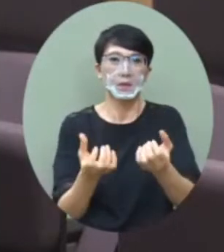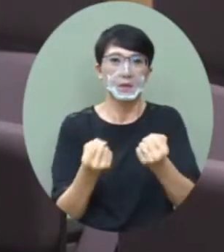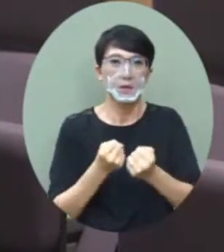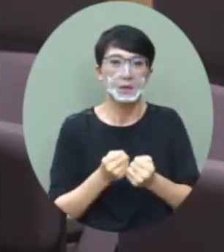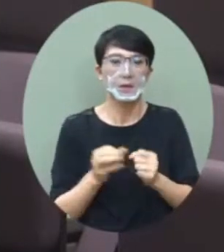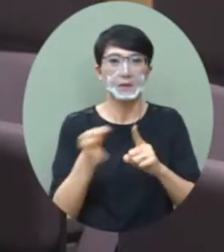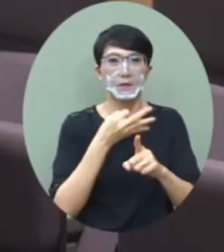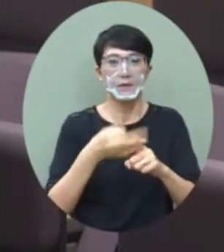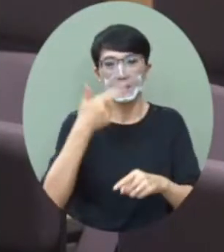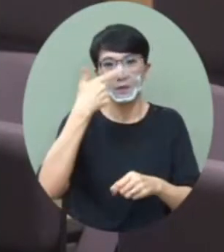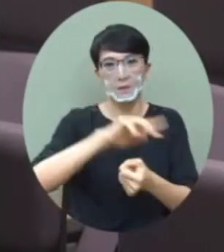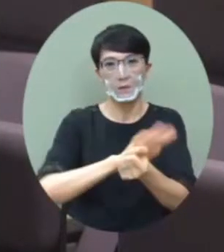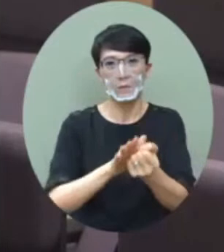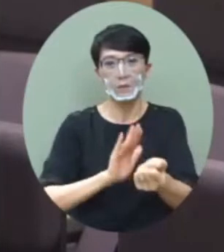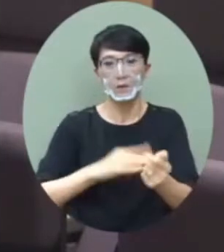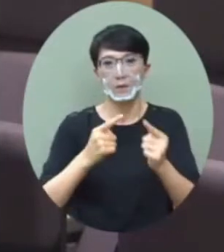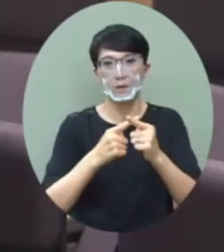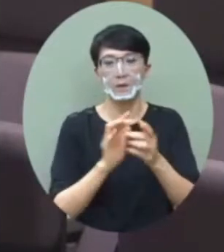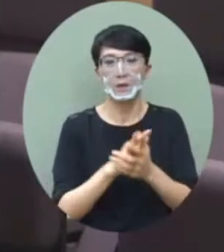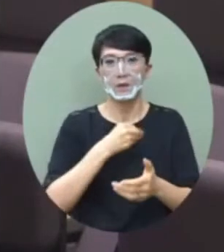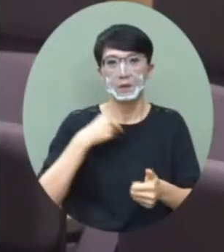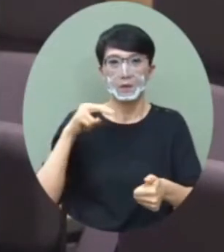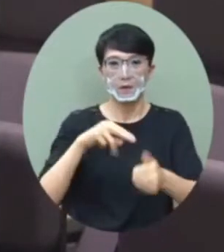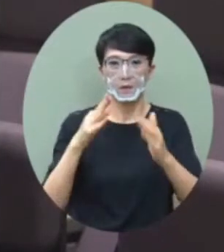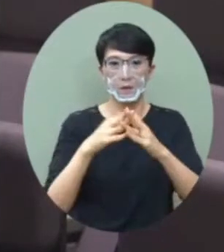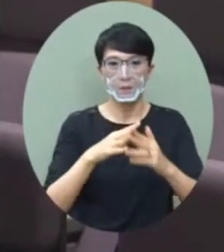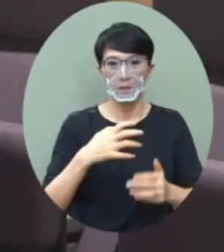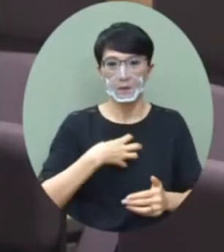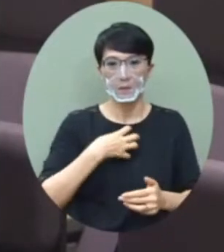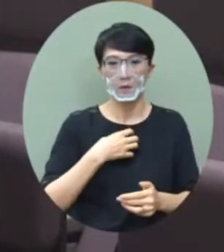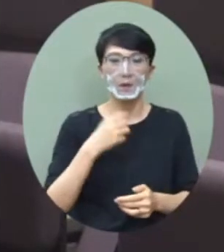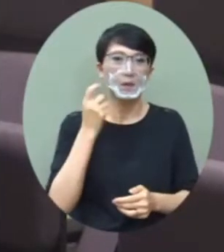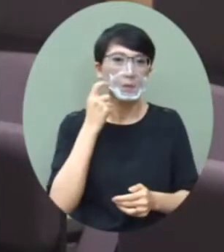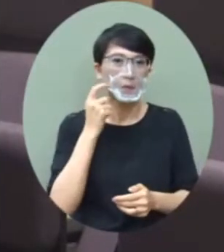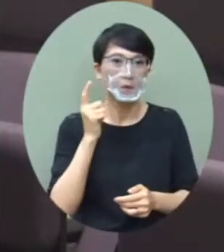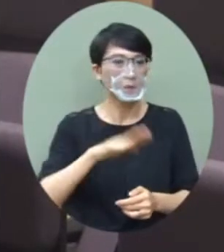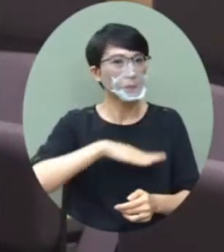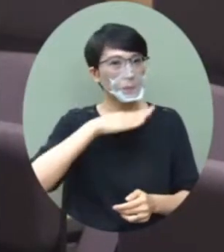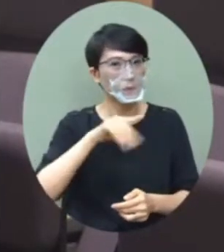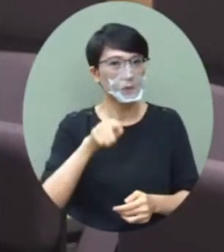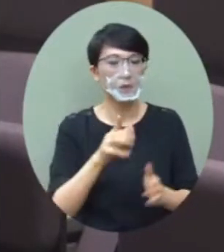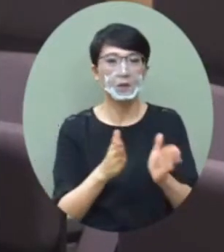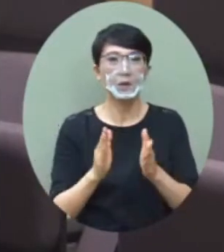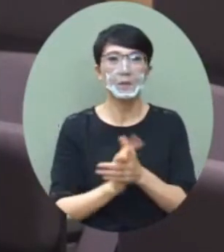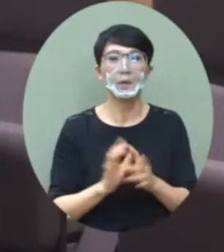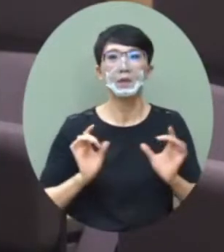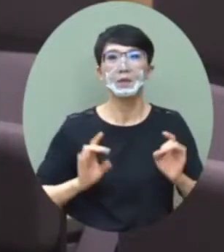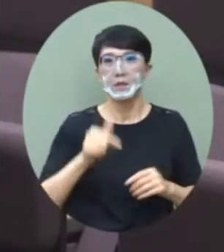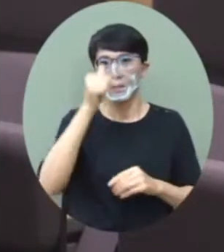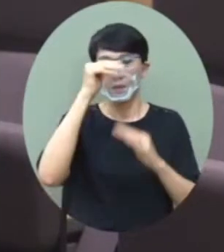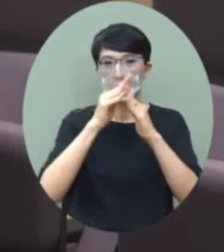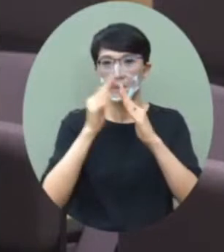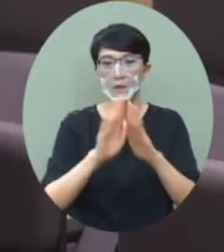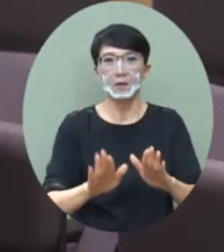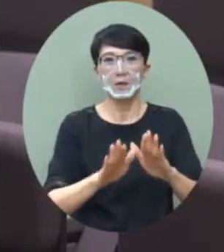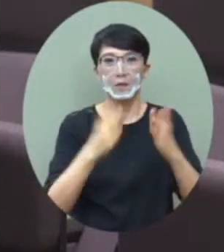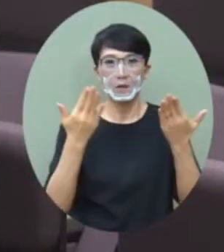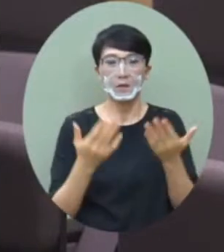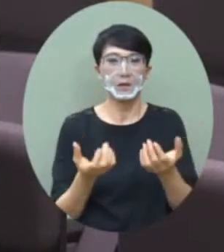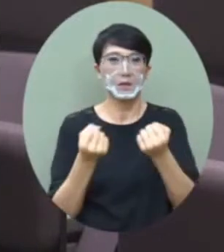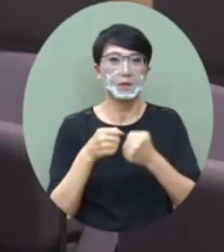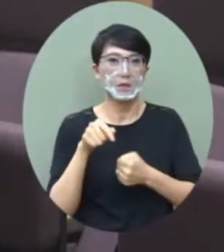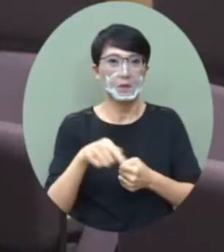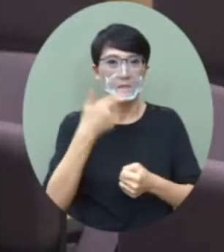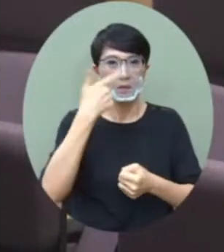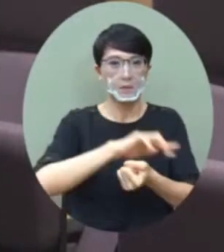them? Now, there are about 1,000 or so beds for receiving COVID